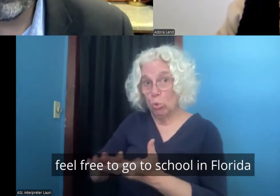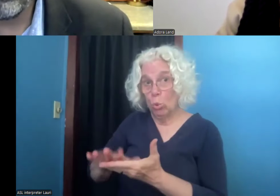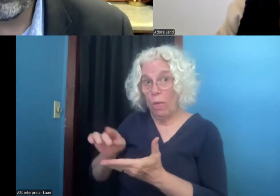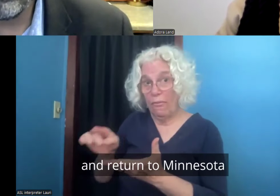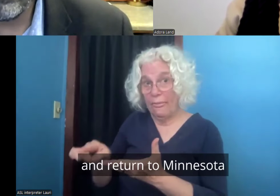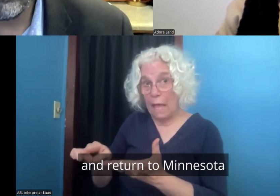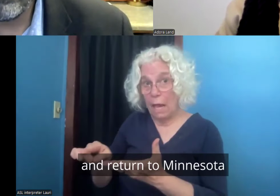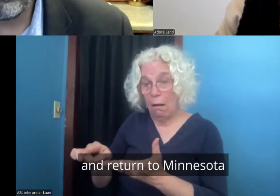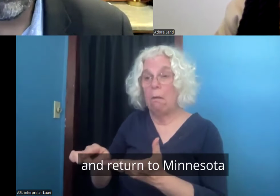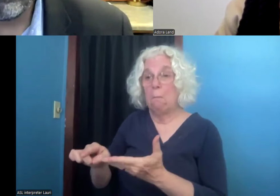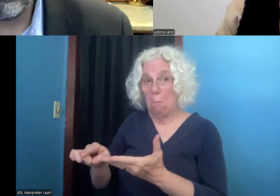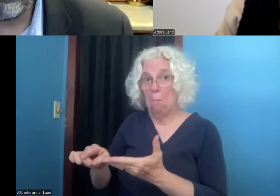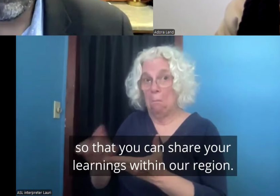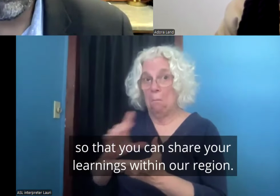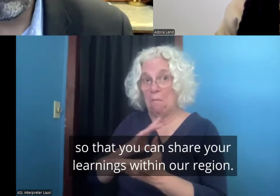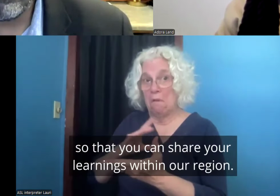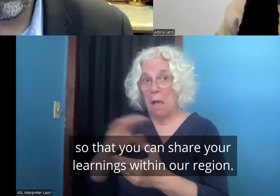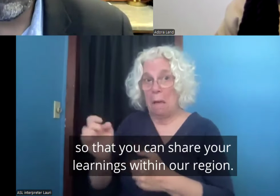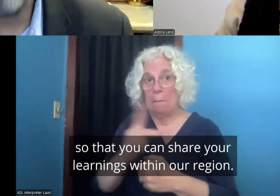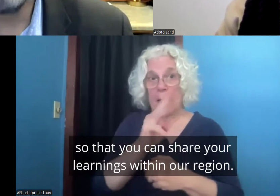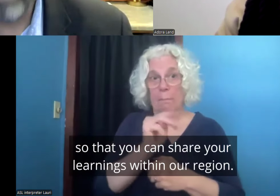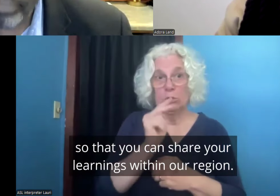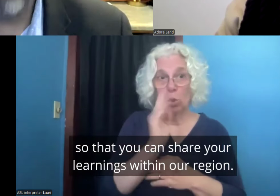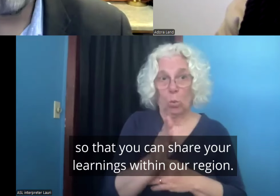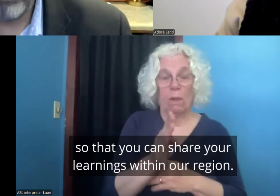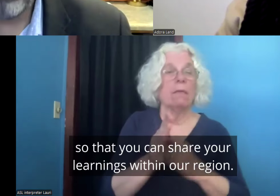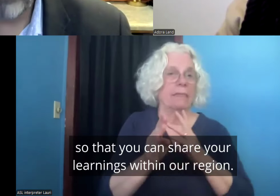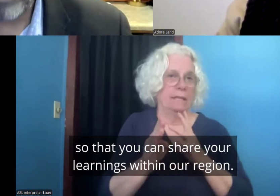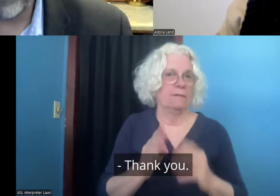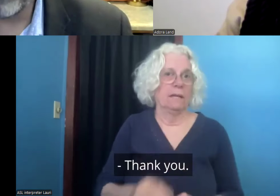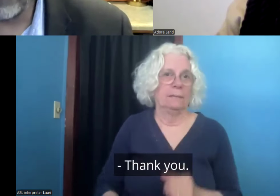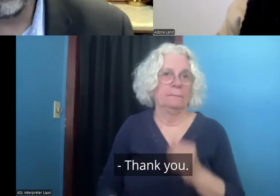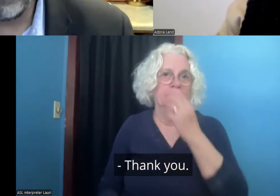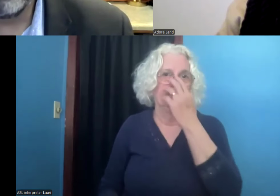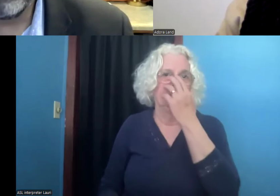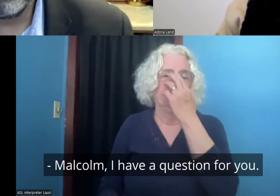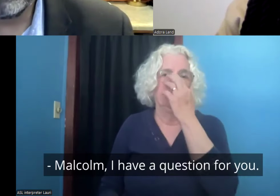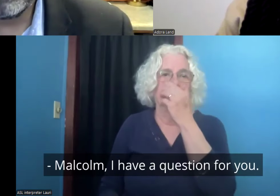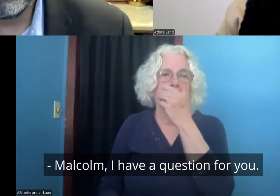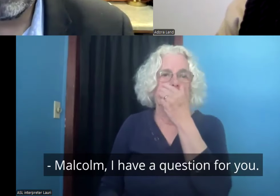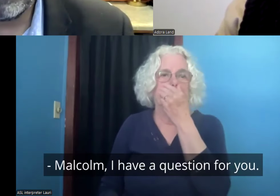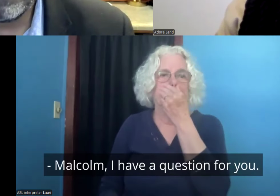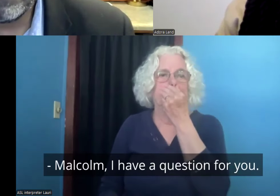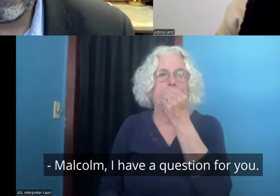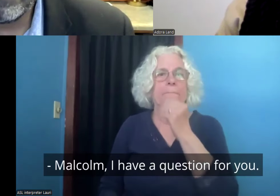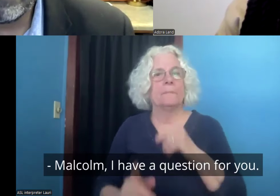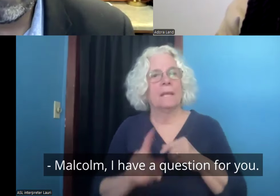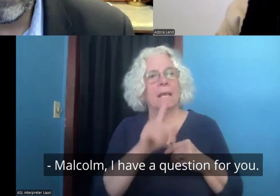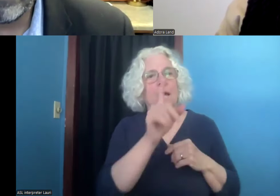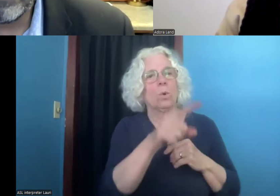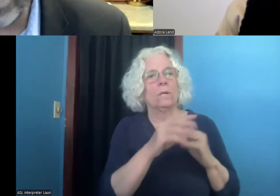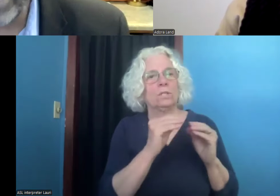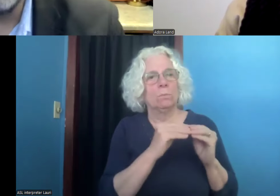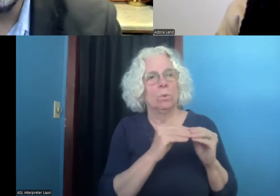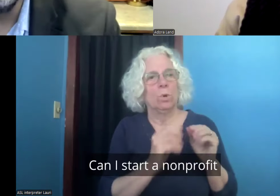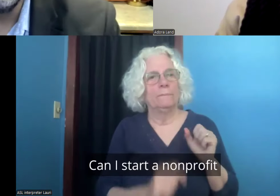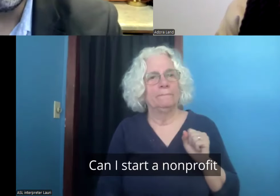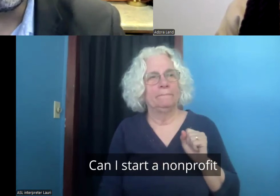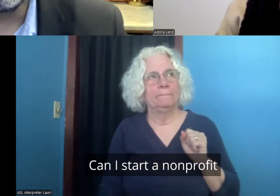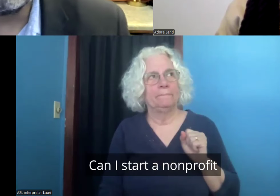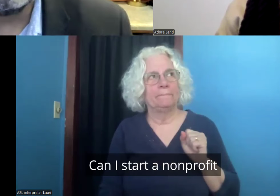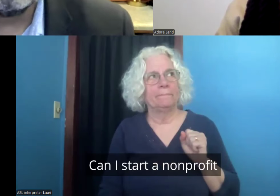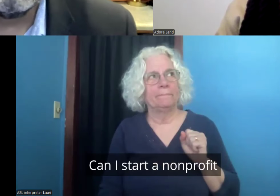return to Minnesota so that you can share your learnings within our region. Thank you. Malcolm, I have a question for you. Okay.